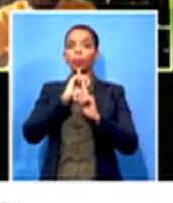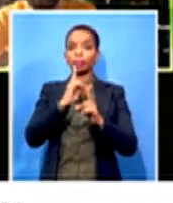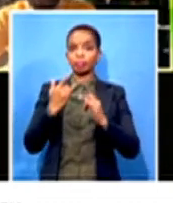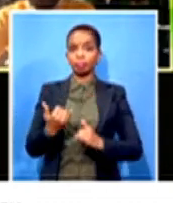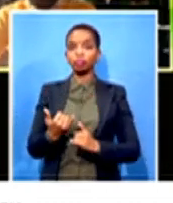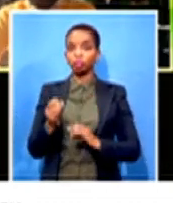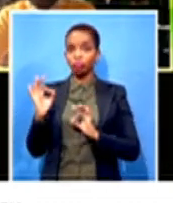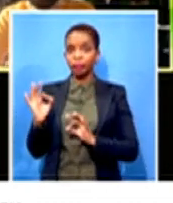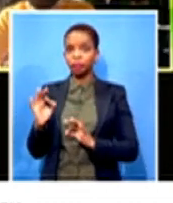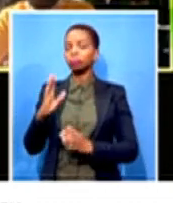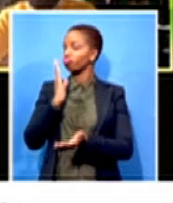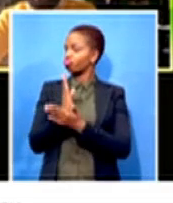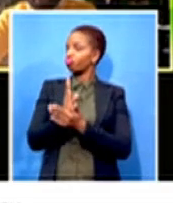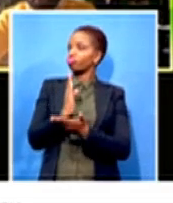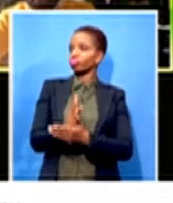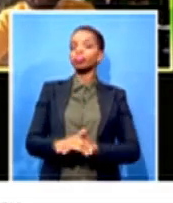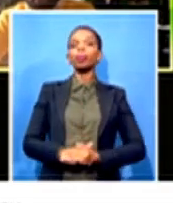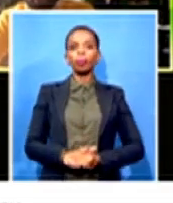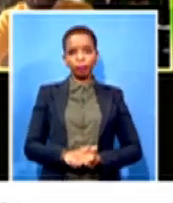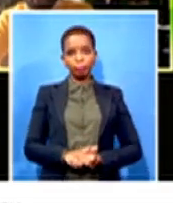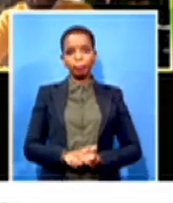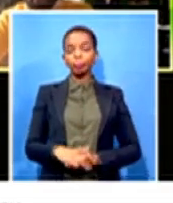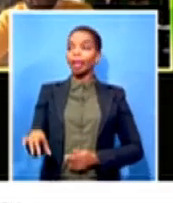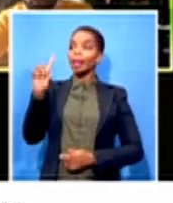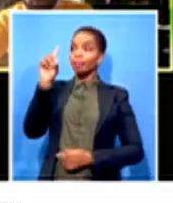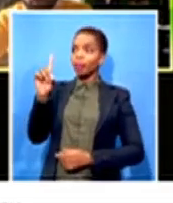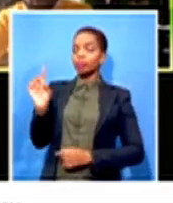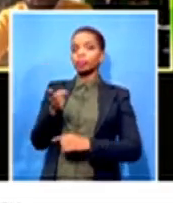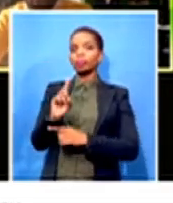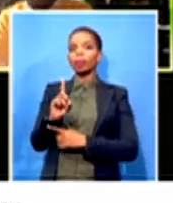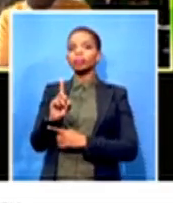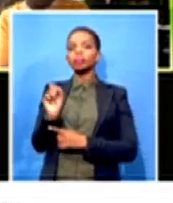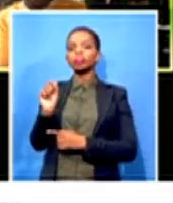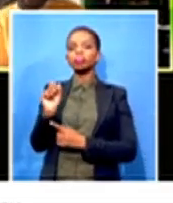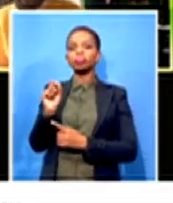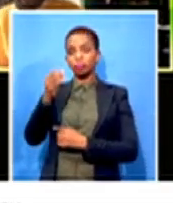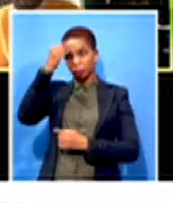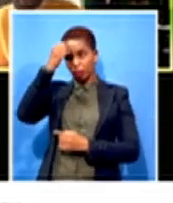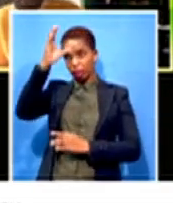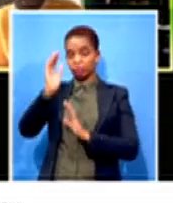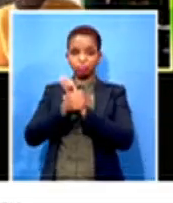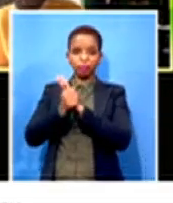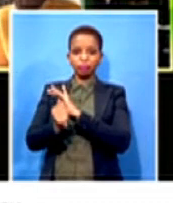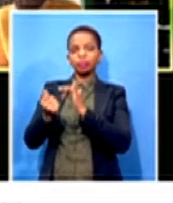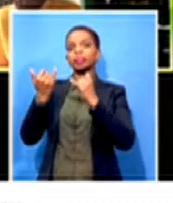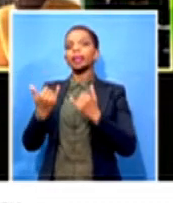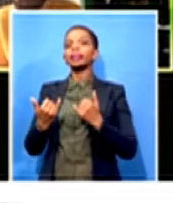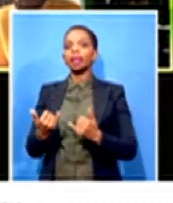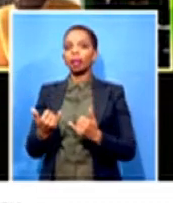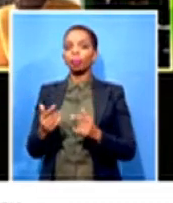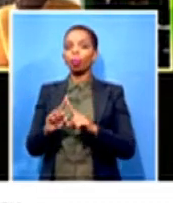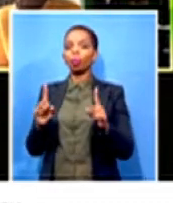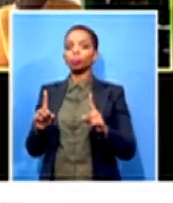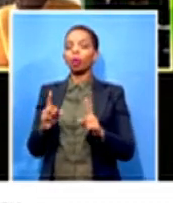is specifically about asthma, and I think your expertise as a pulmonologist would help a lot. One of the parents says here, how would you advise parents